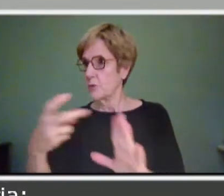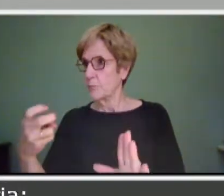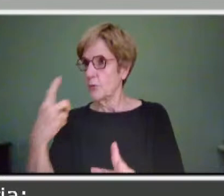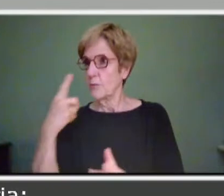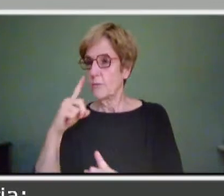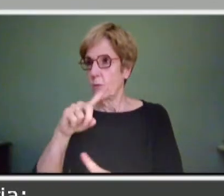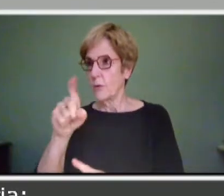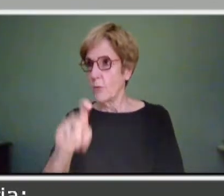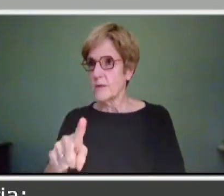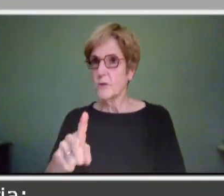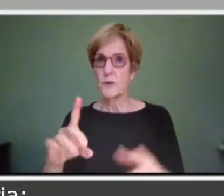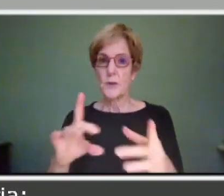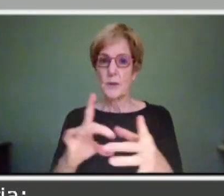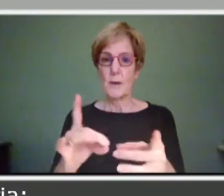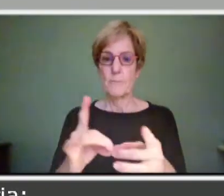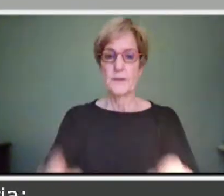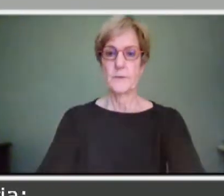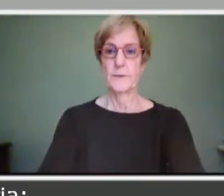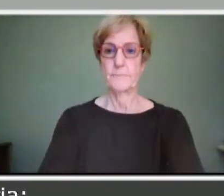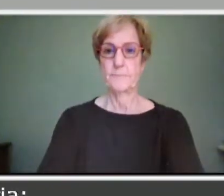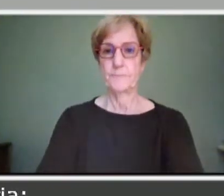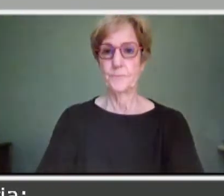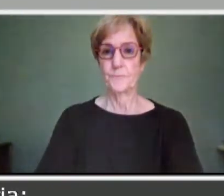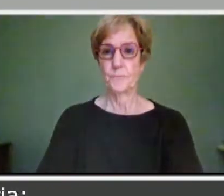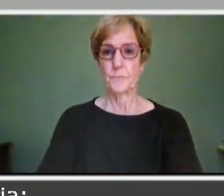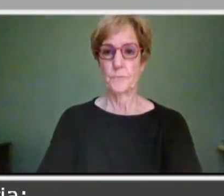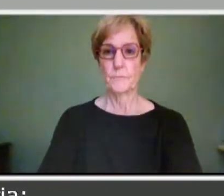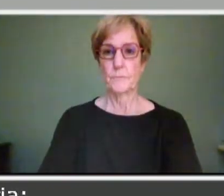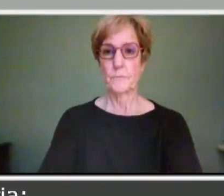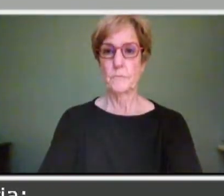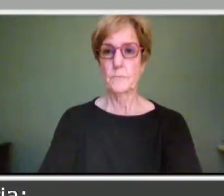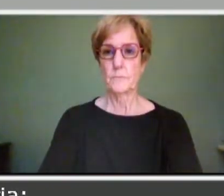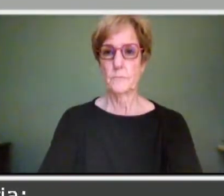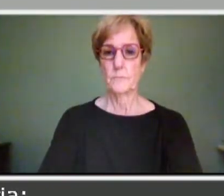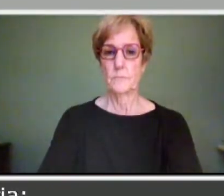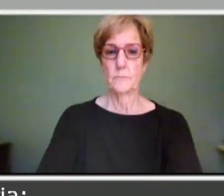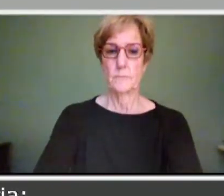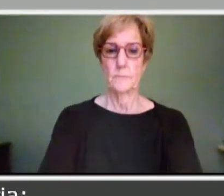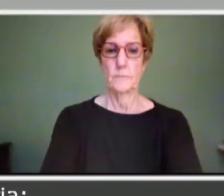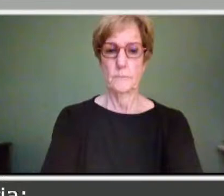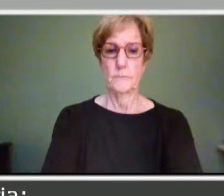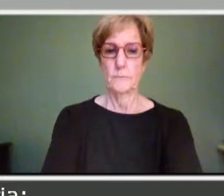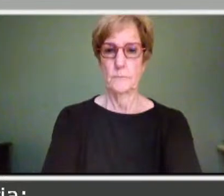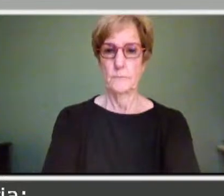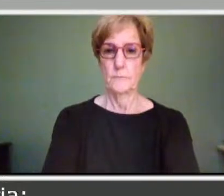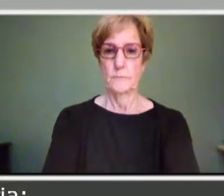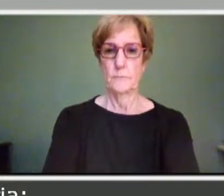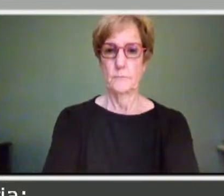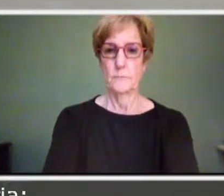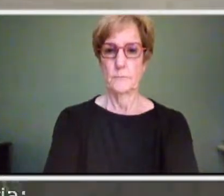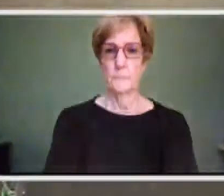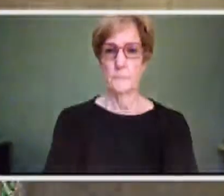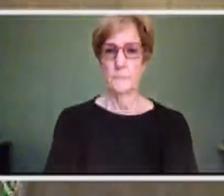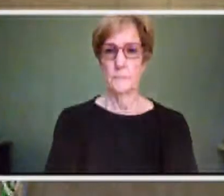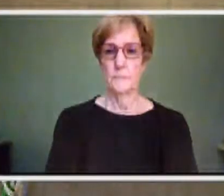or a separate vote? Noting that Ms. Mayfield has requested number 12 to be pulled for a separate